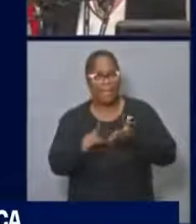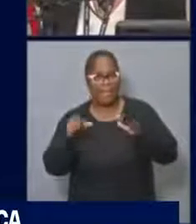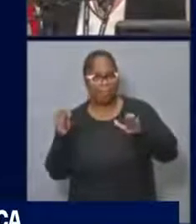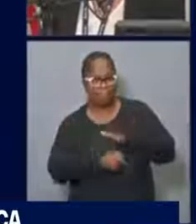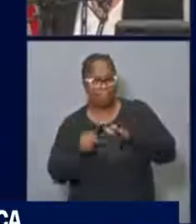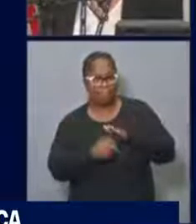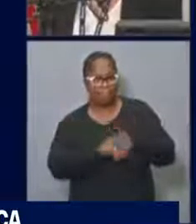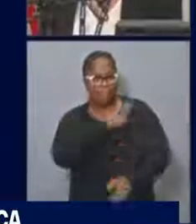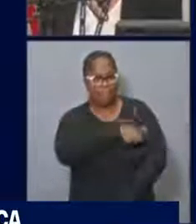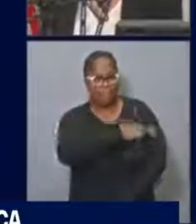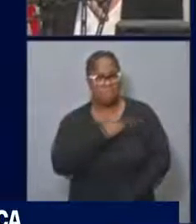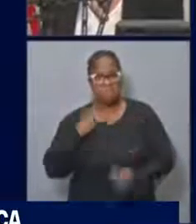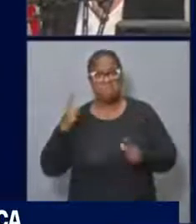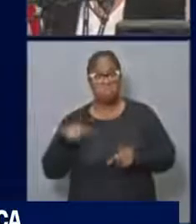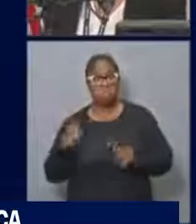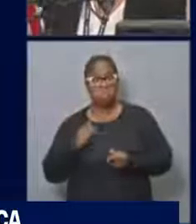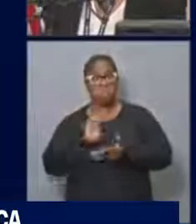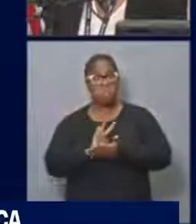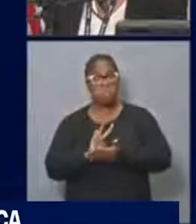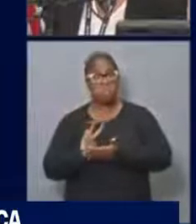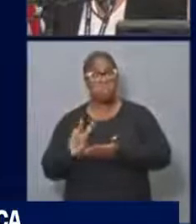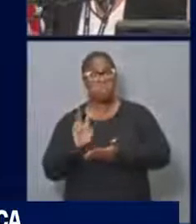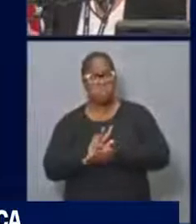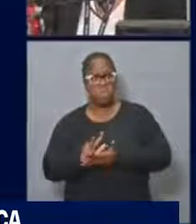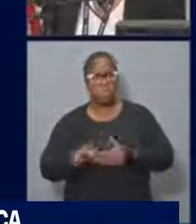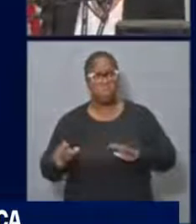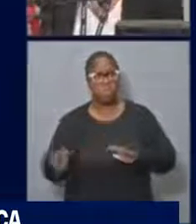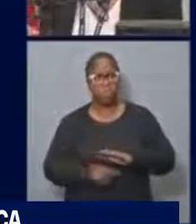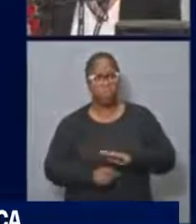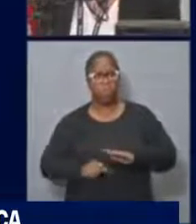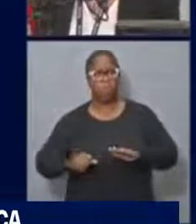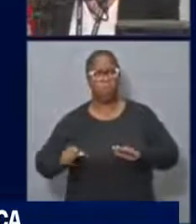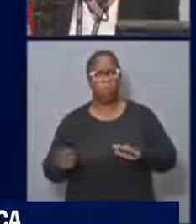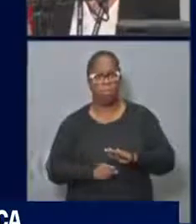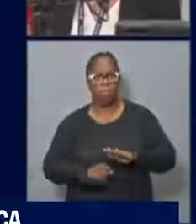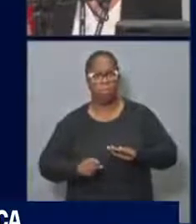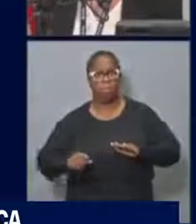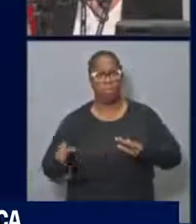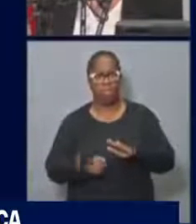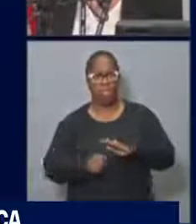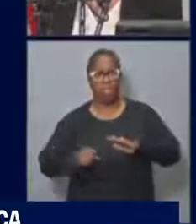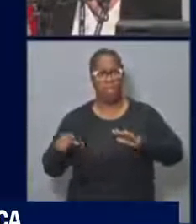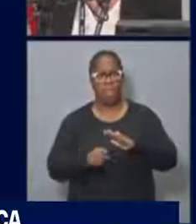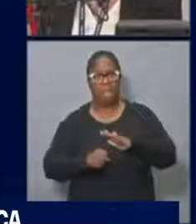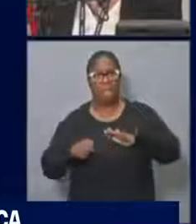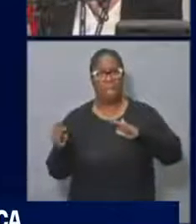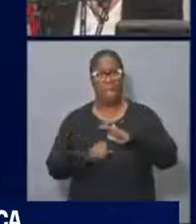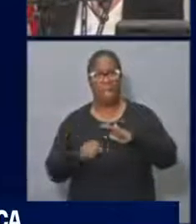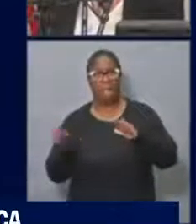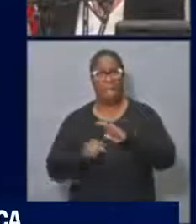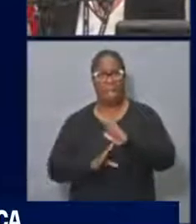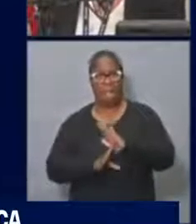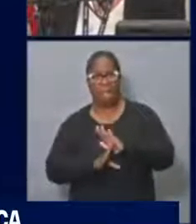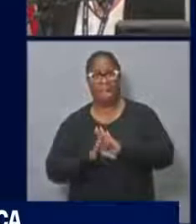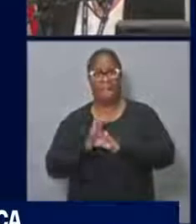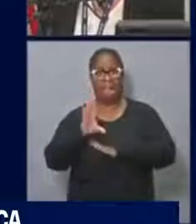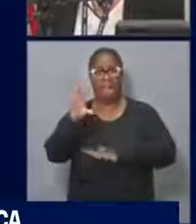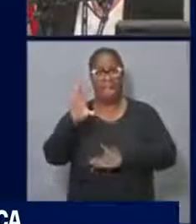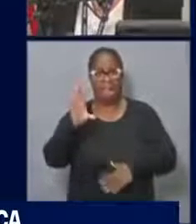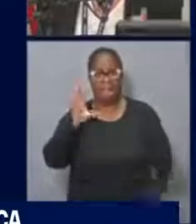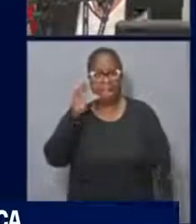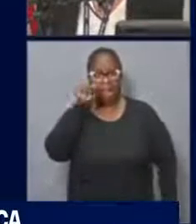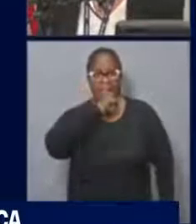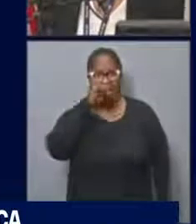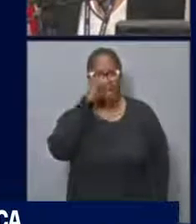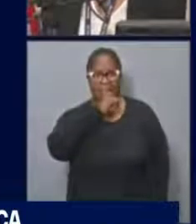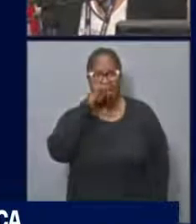weeks, hospitalizations have increased significantly, and we are on an upward trajectory. The